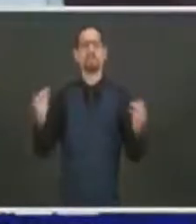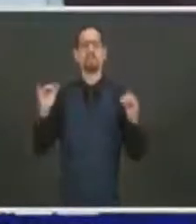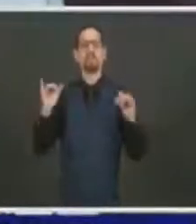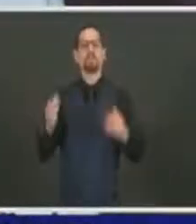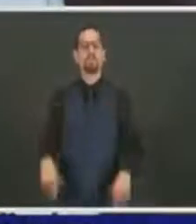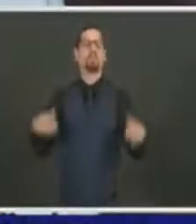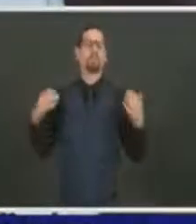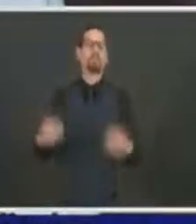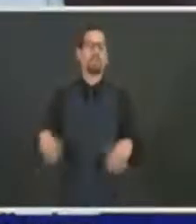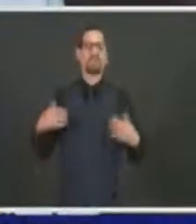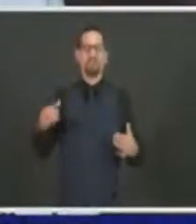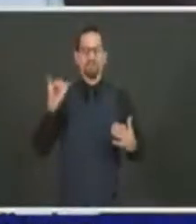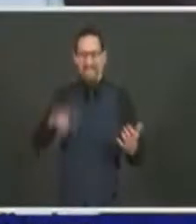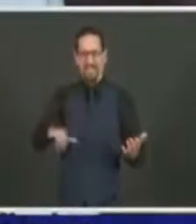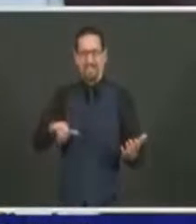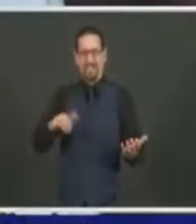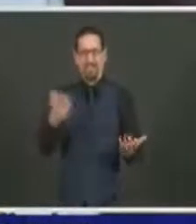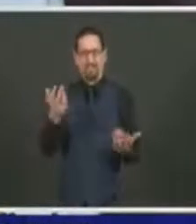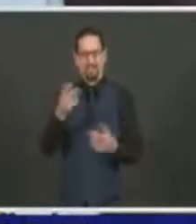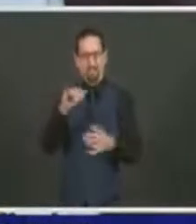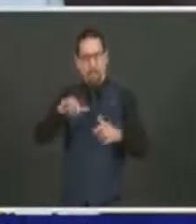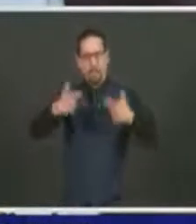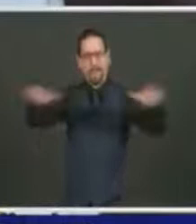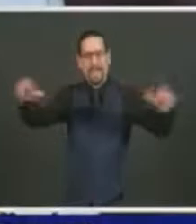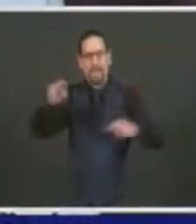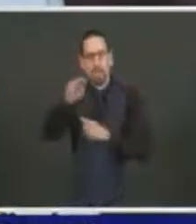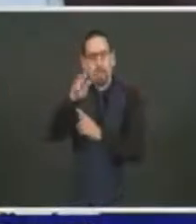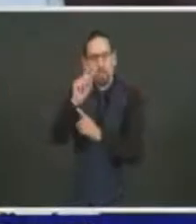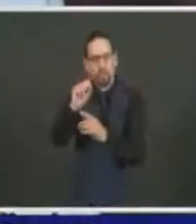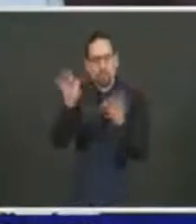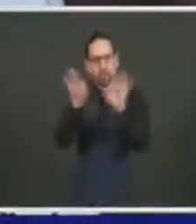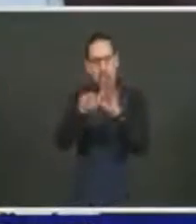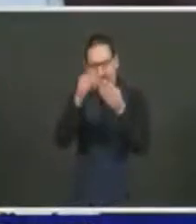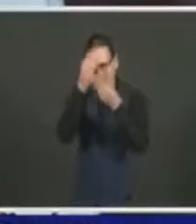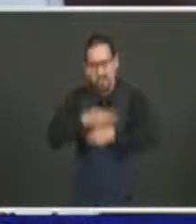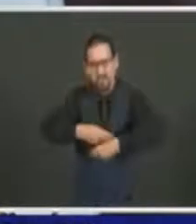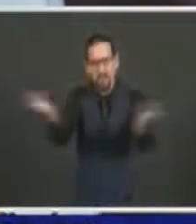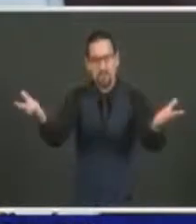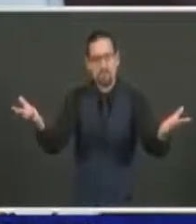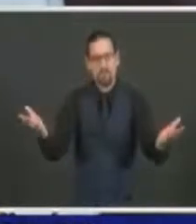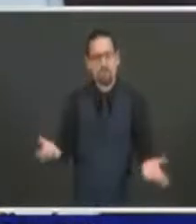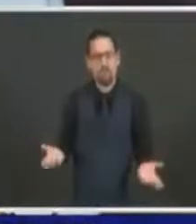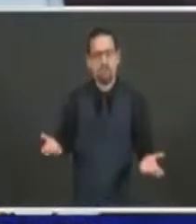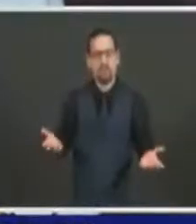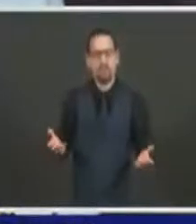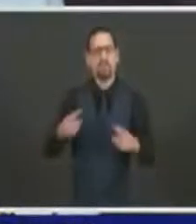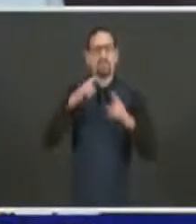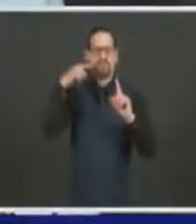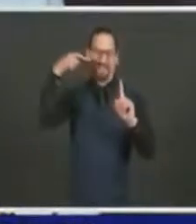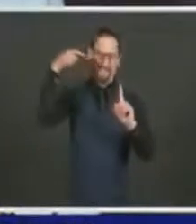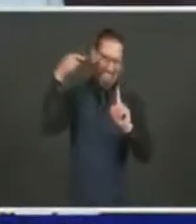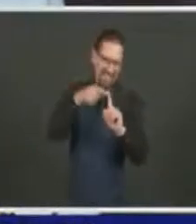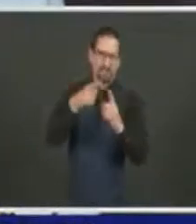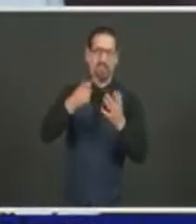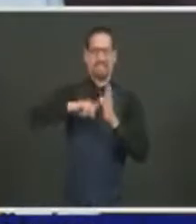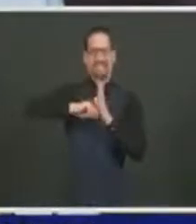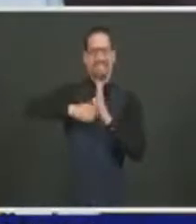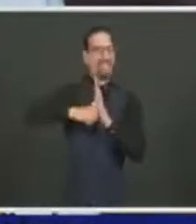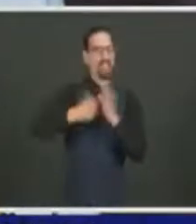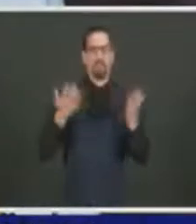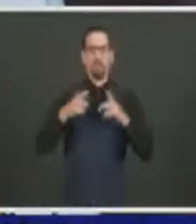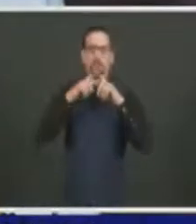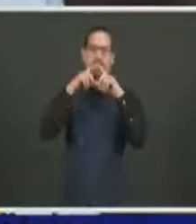However, I do want to add that masks and facial coverings are only effective if they are